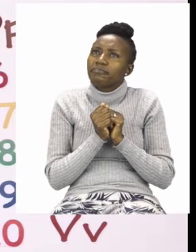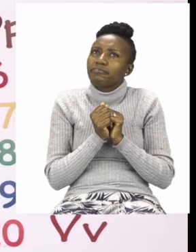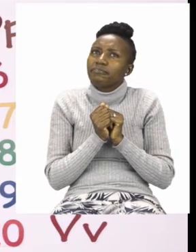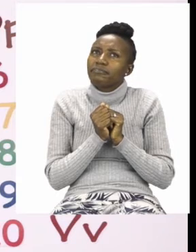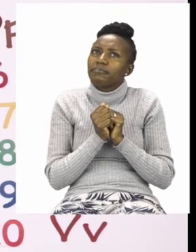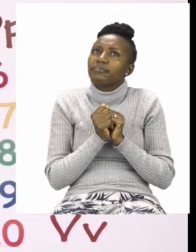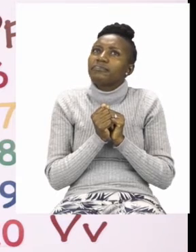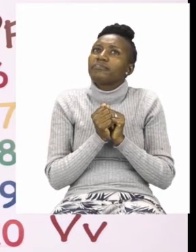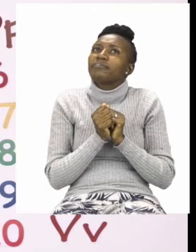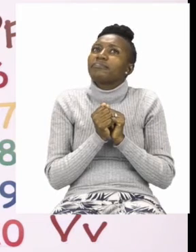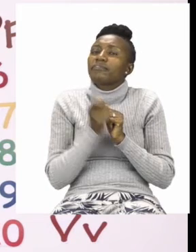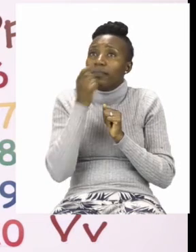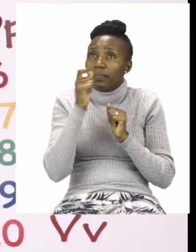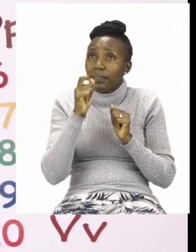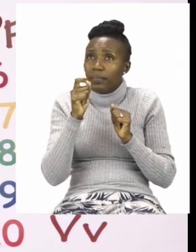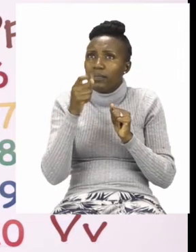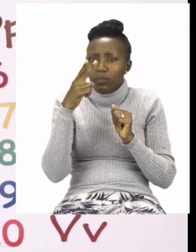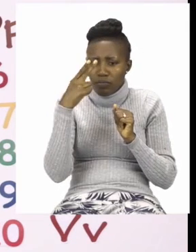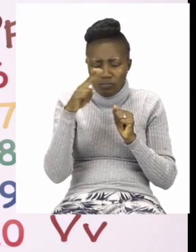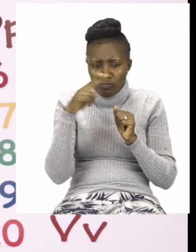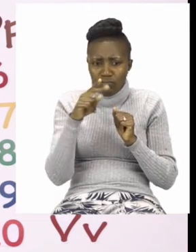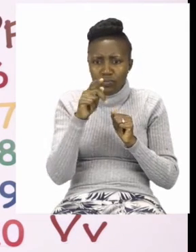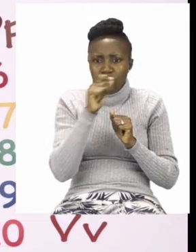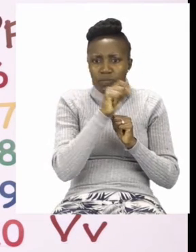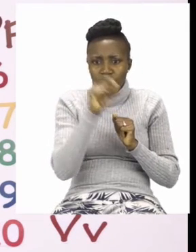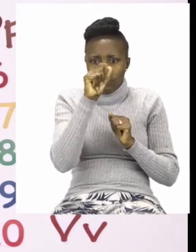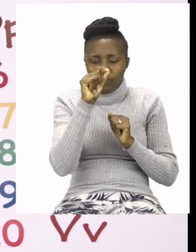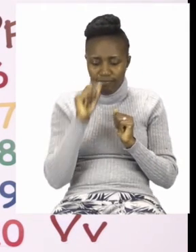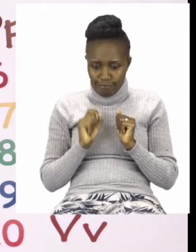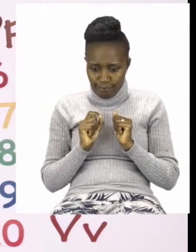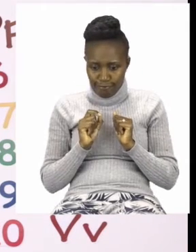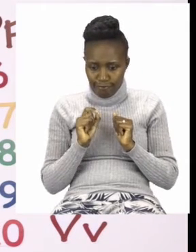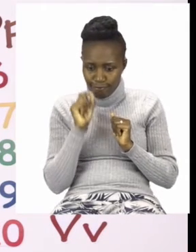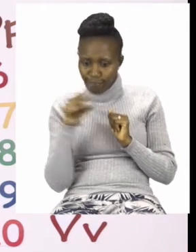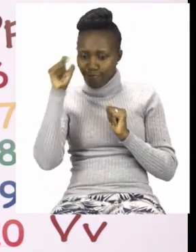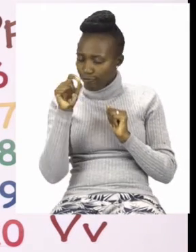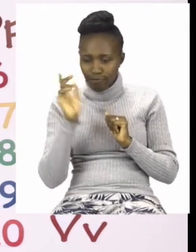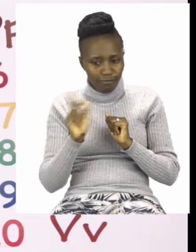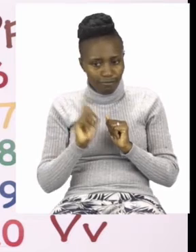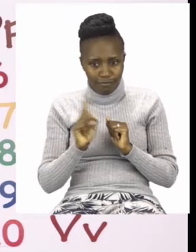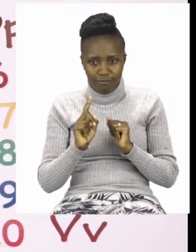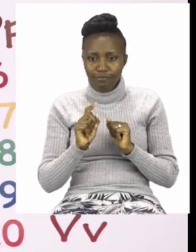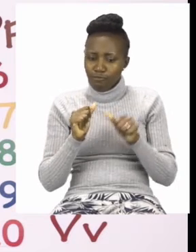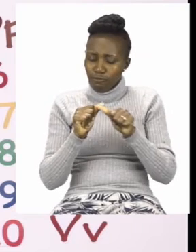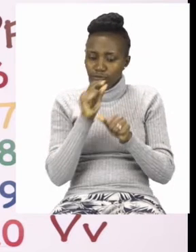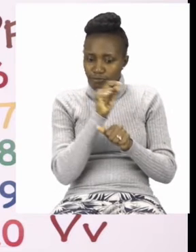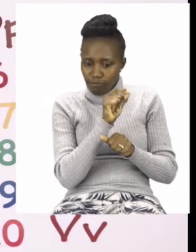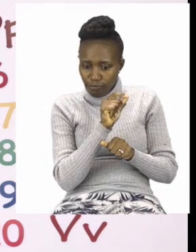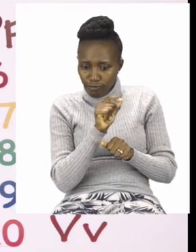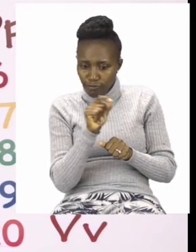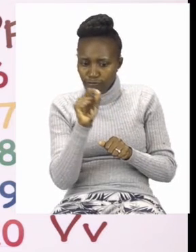we don't lift up our pencil or color. We want to make sure that it's